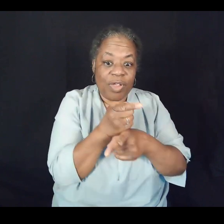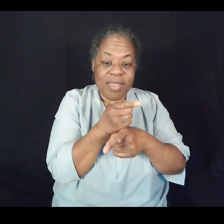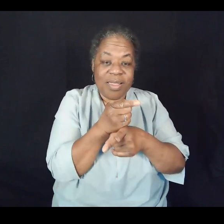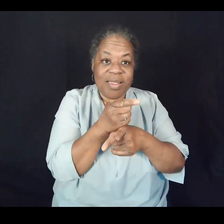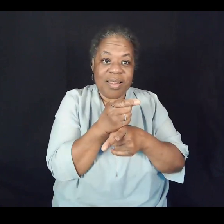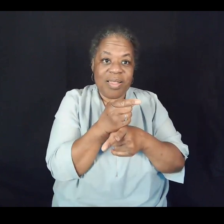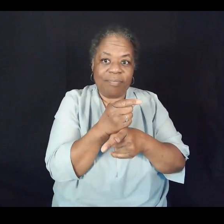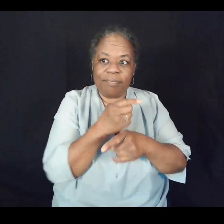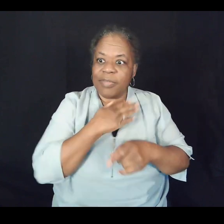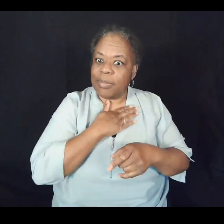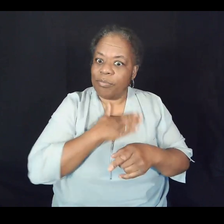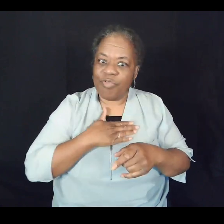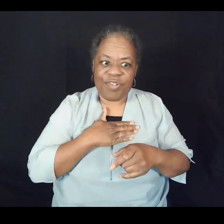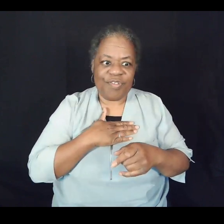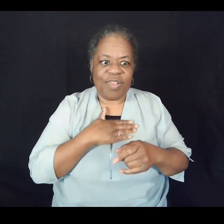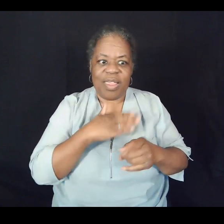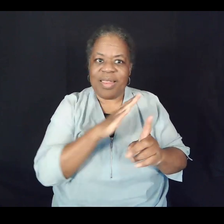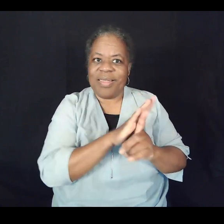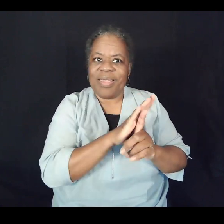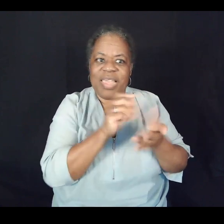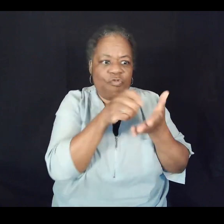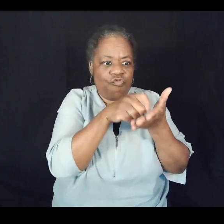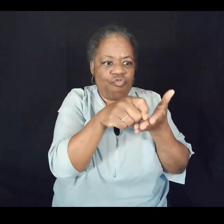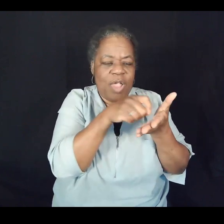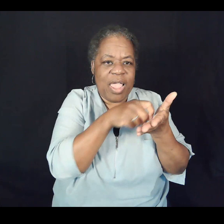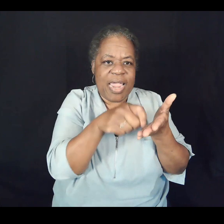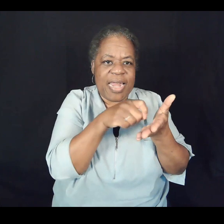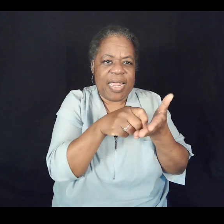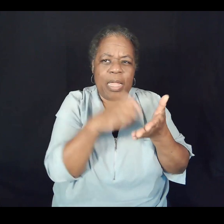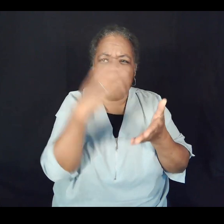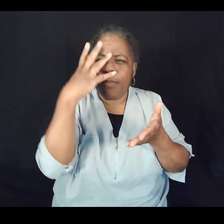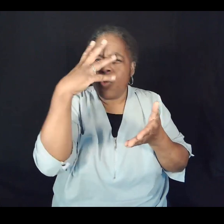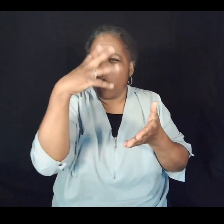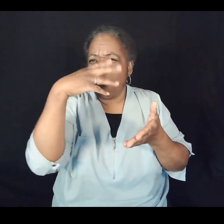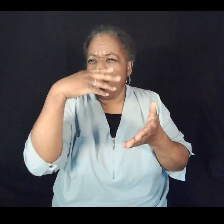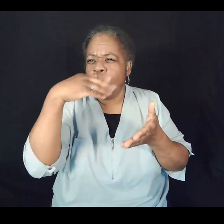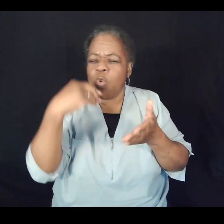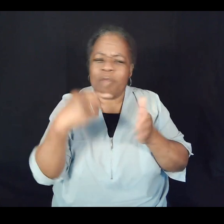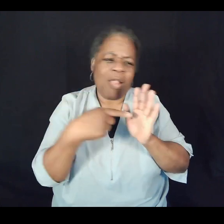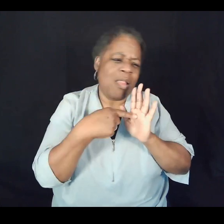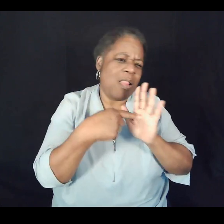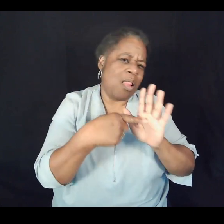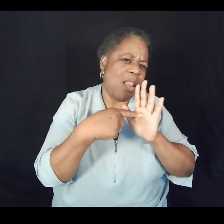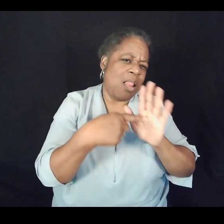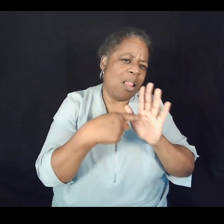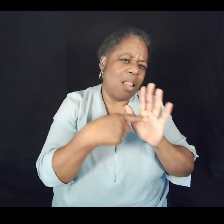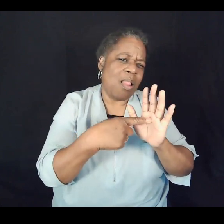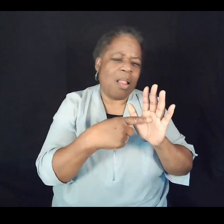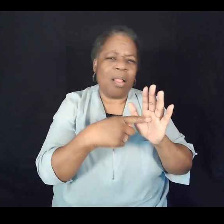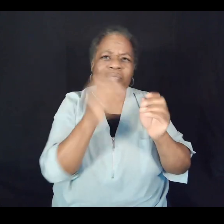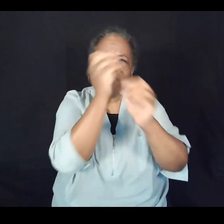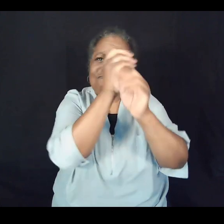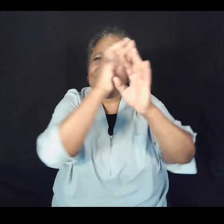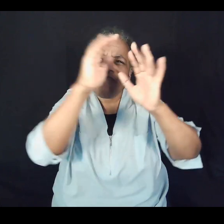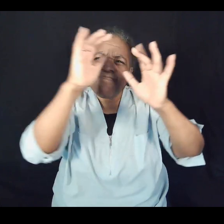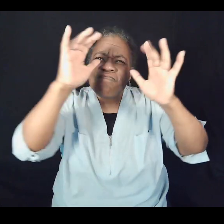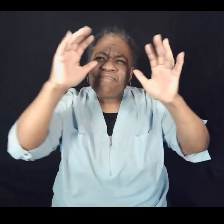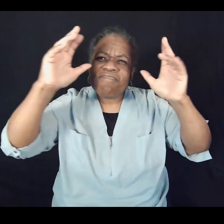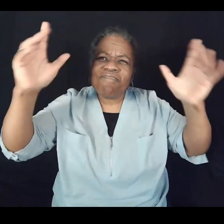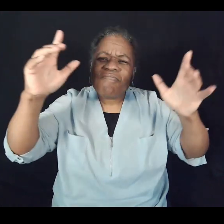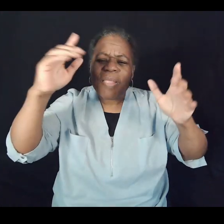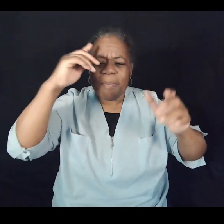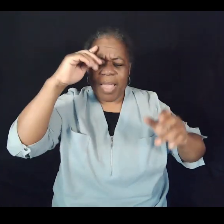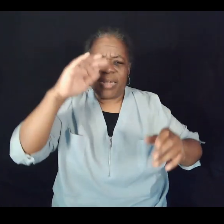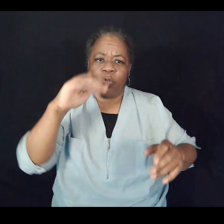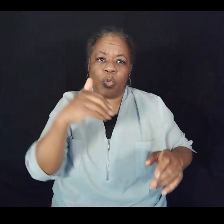his great writing that utilizes beautiful imagery that stirs the mind and the soul.